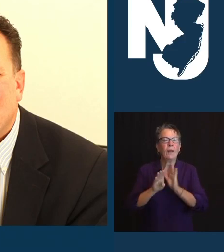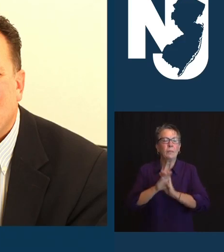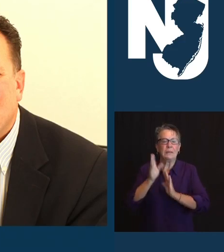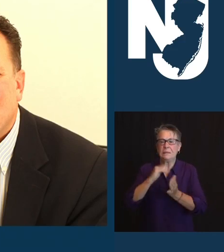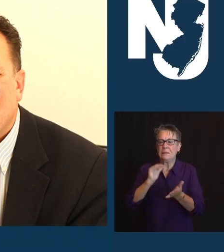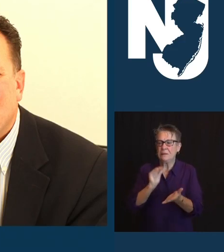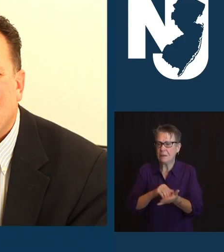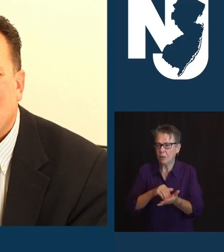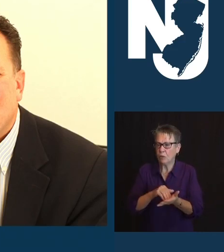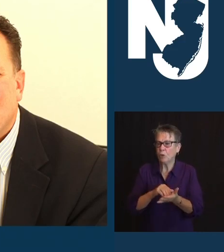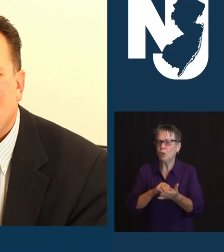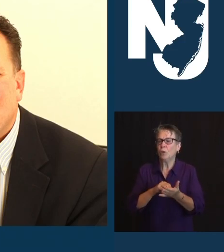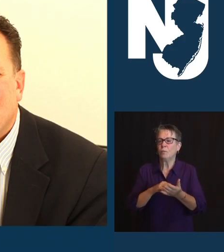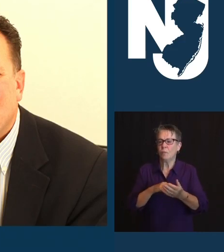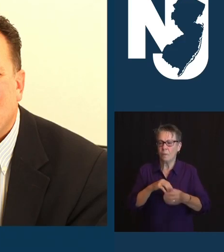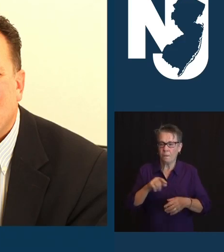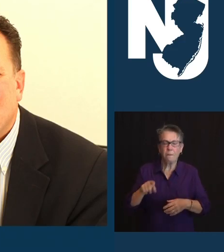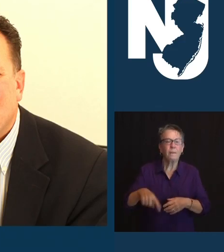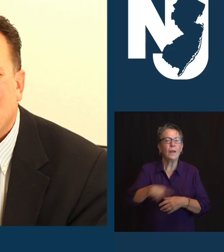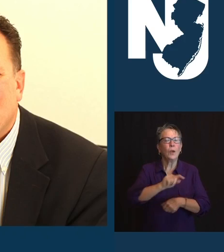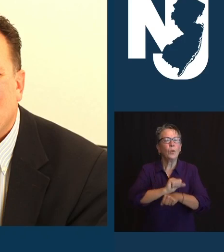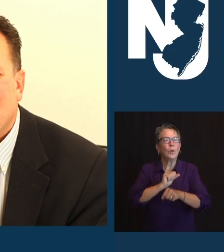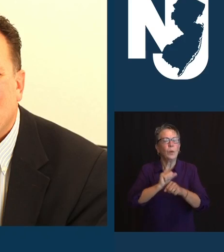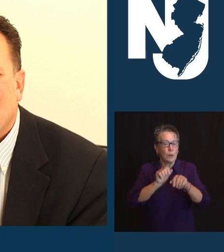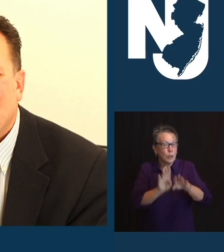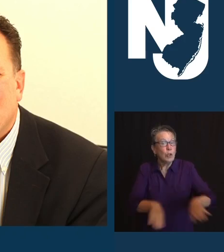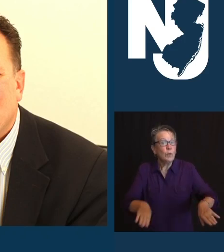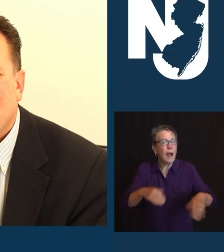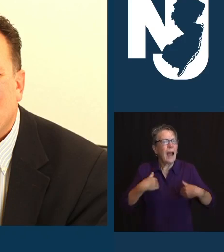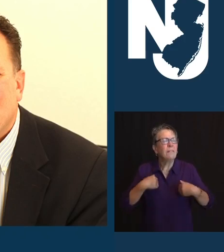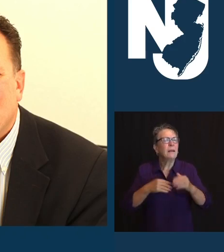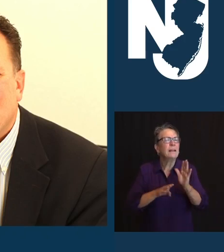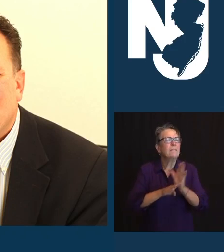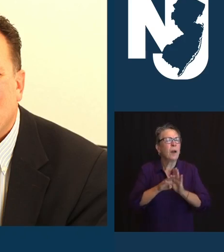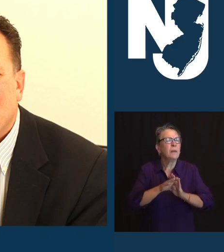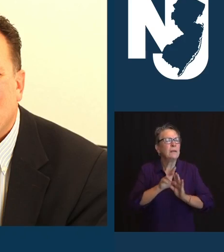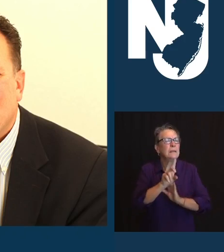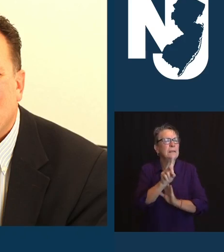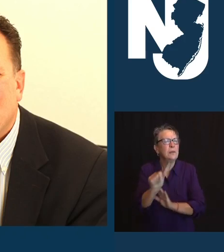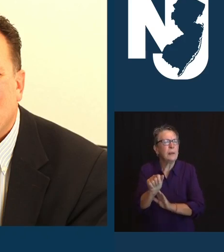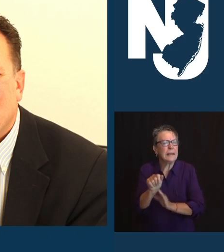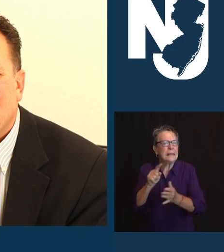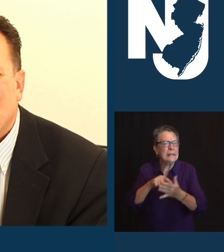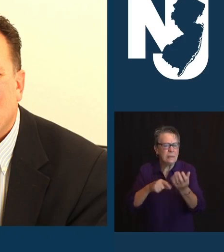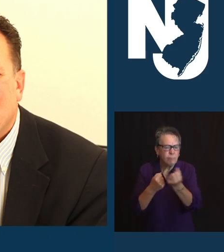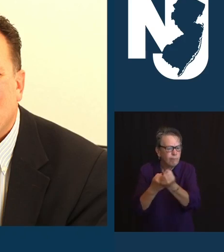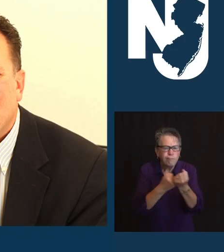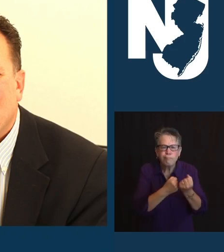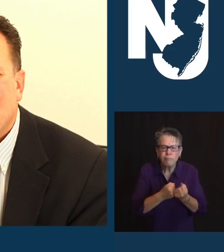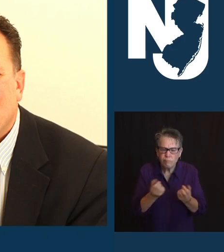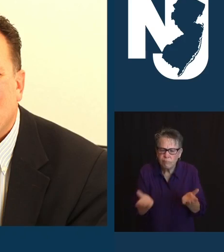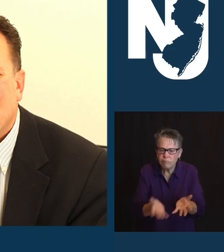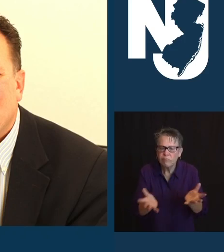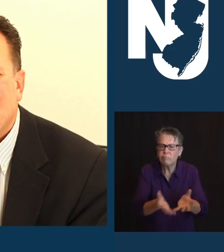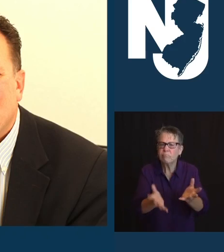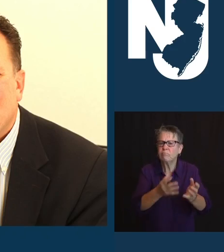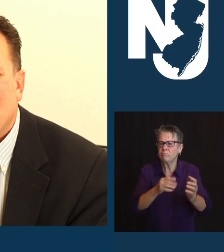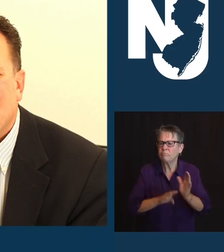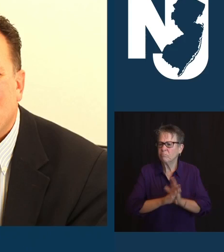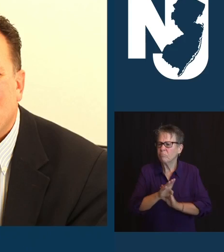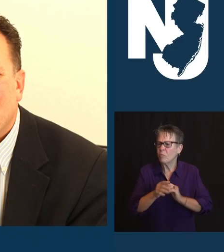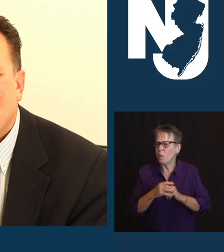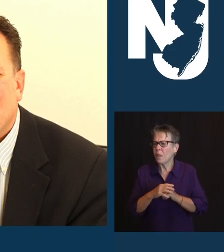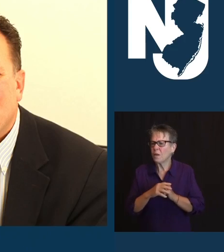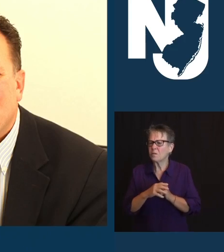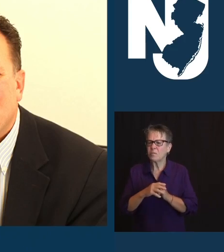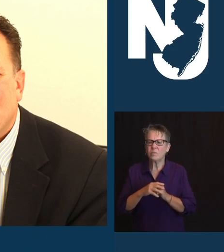services to roughly 200 clients every week, and which complements its school-based counseling and support services.